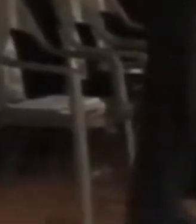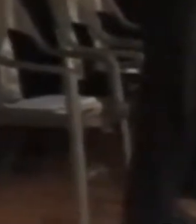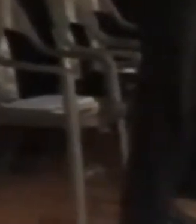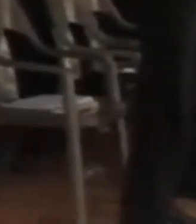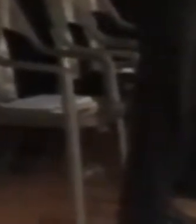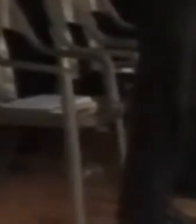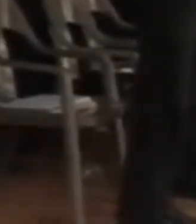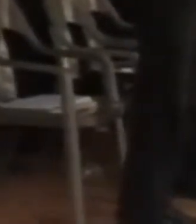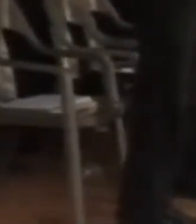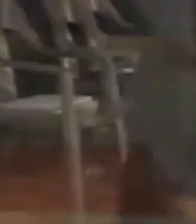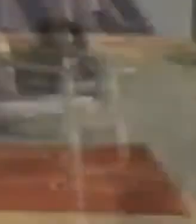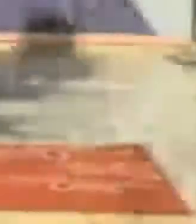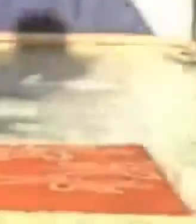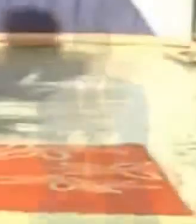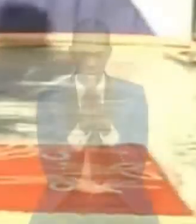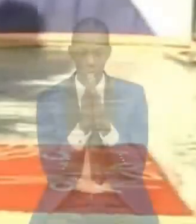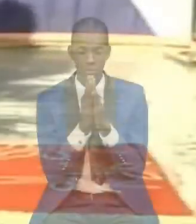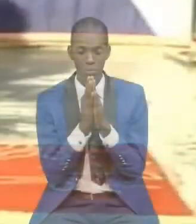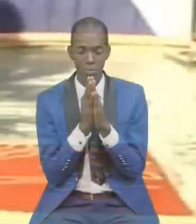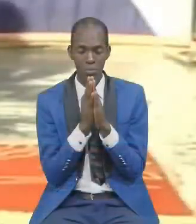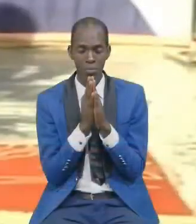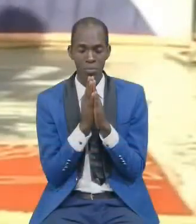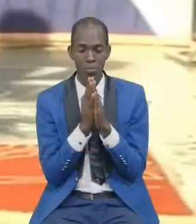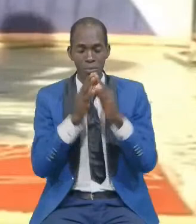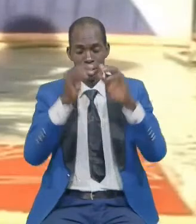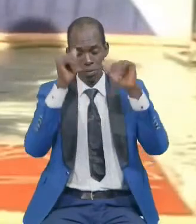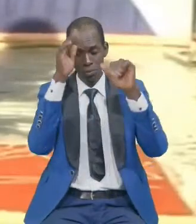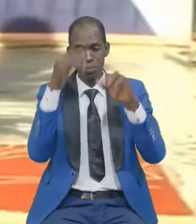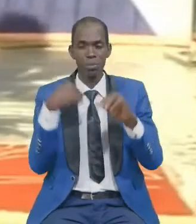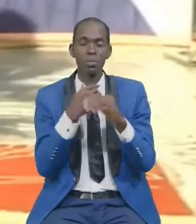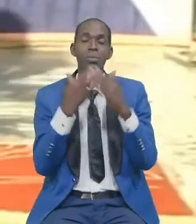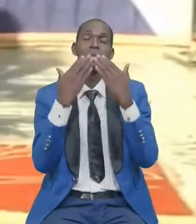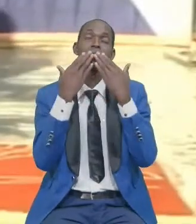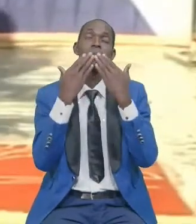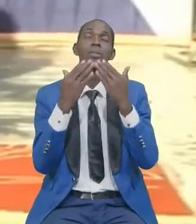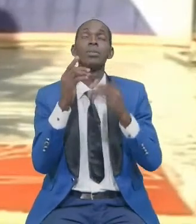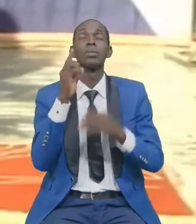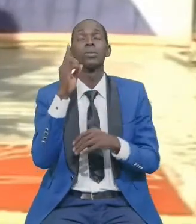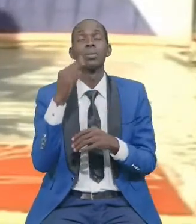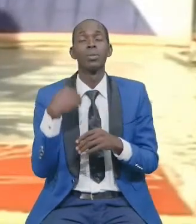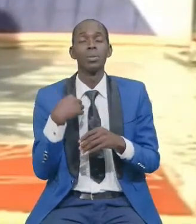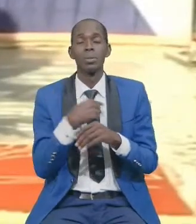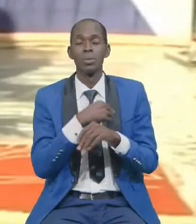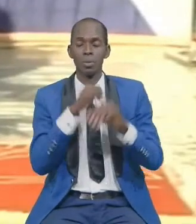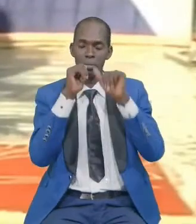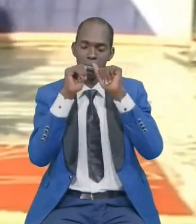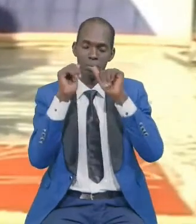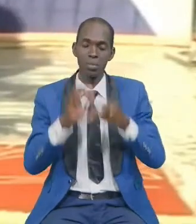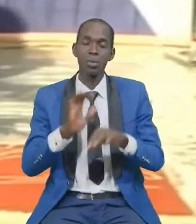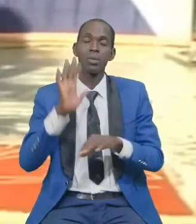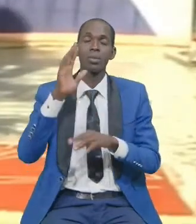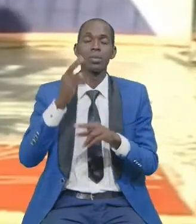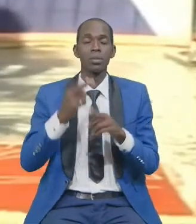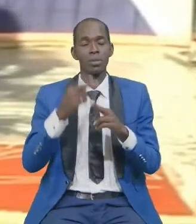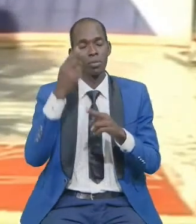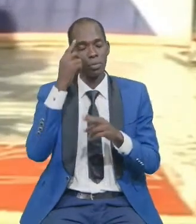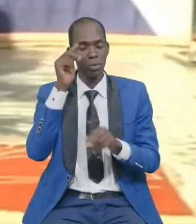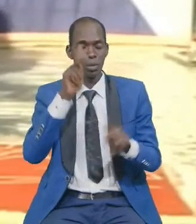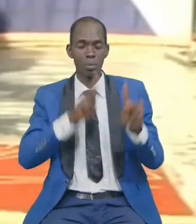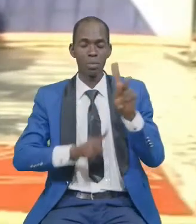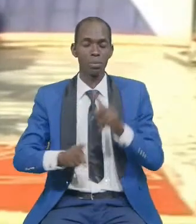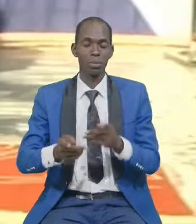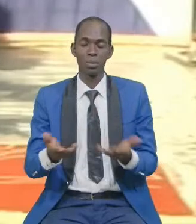Let's close our eyes for prayer. Father, we thank you. We bless your name for the people